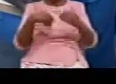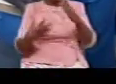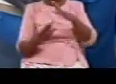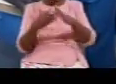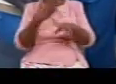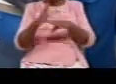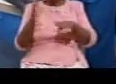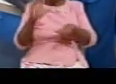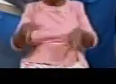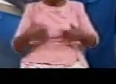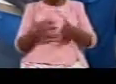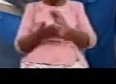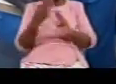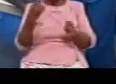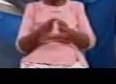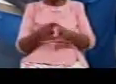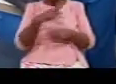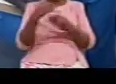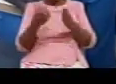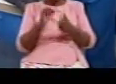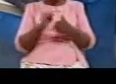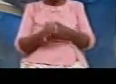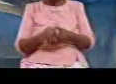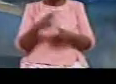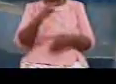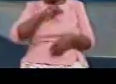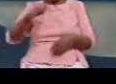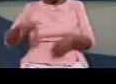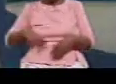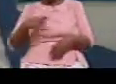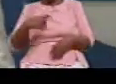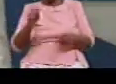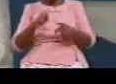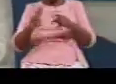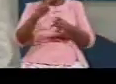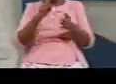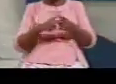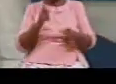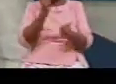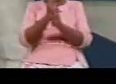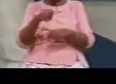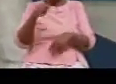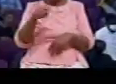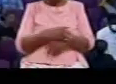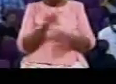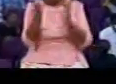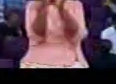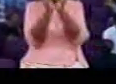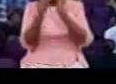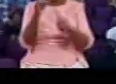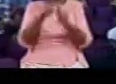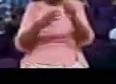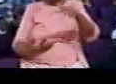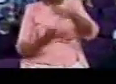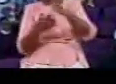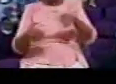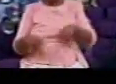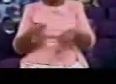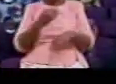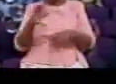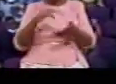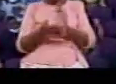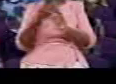that Nebuchadnezzar is trying to use to clamp you down and hold you down, everything will burn off. And